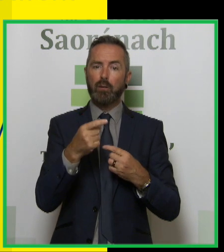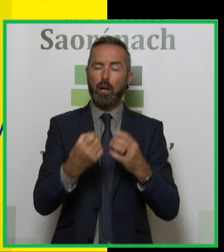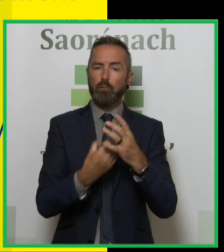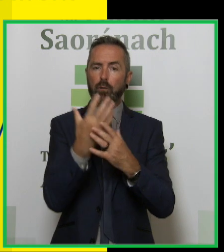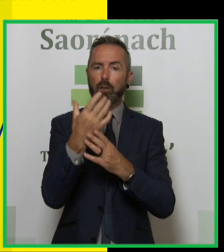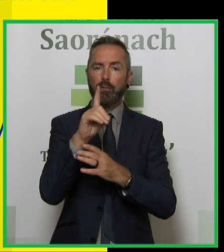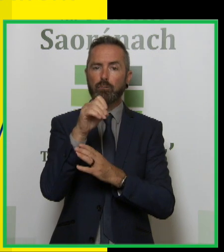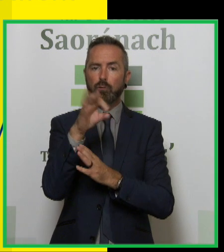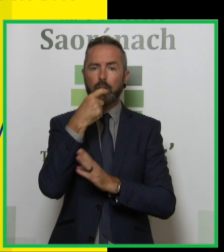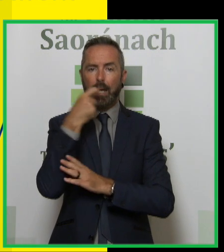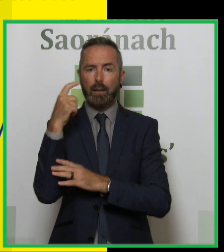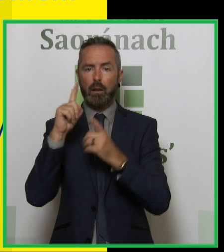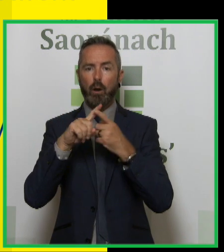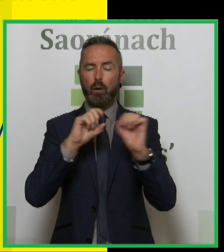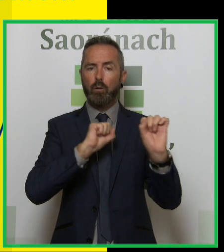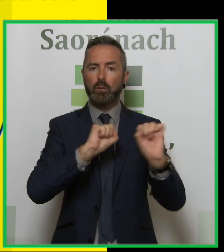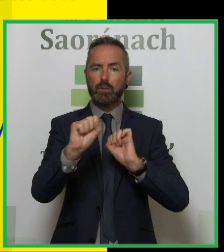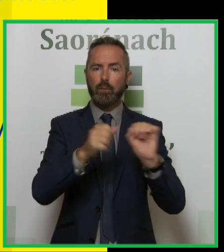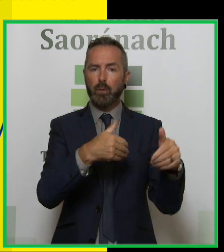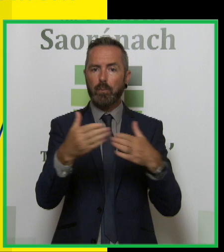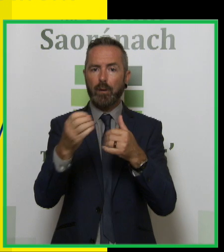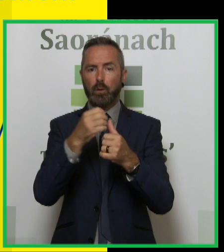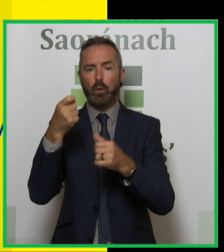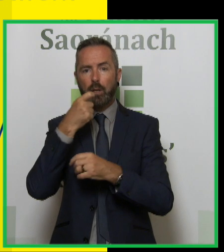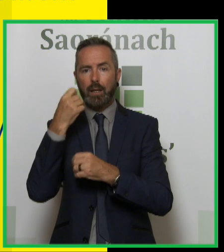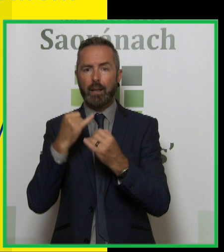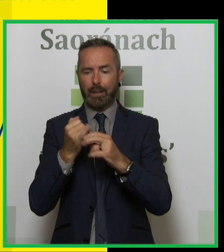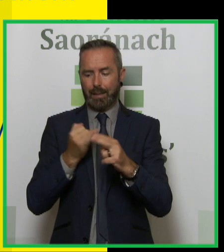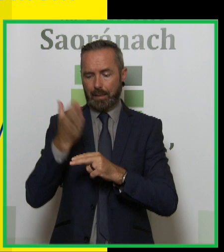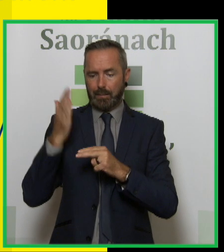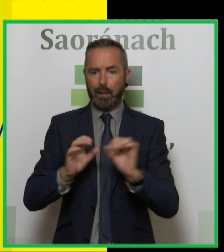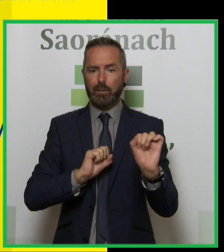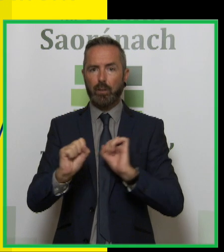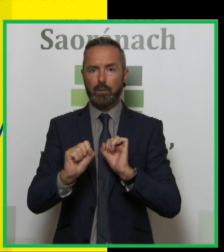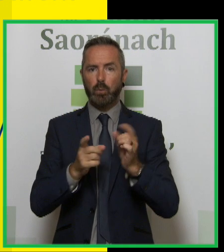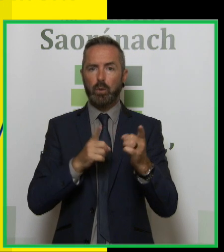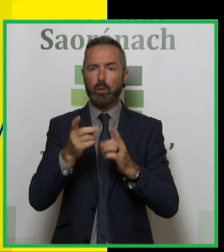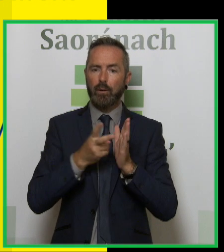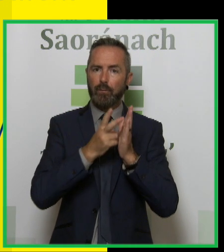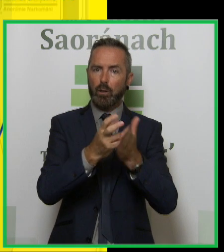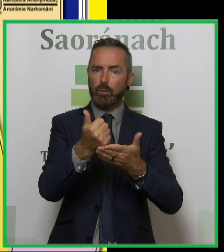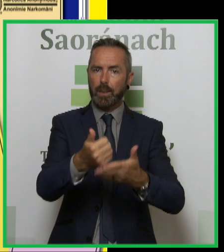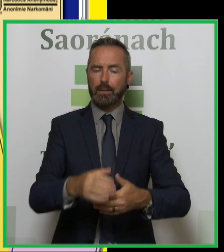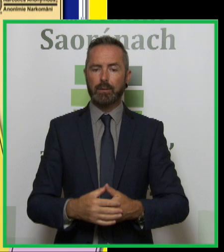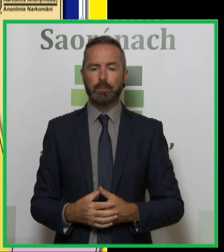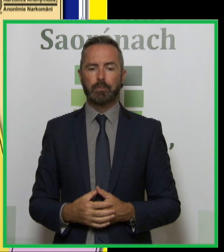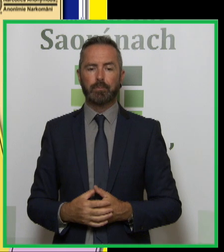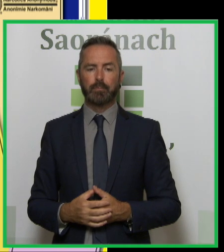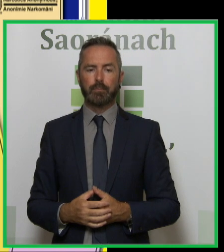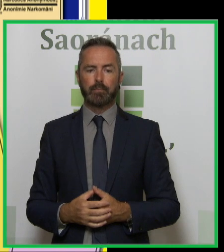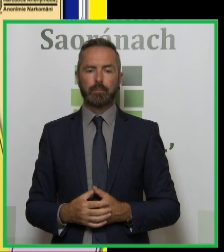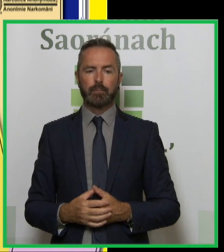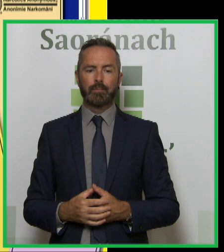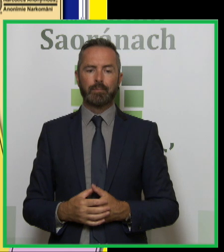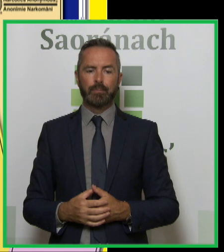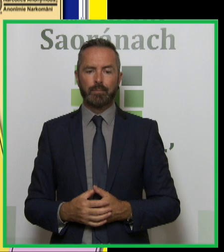services that we provide to other addicts and the kind of internal services are all done on a voluntary basis. We